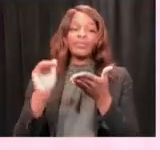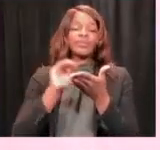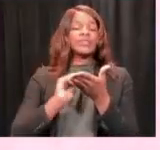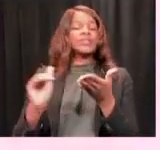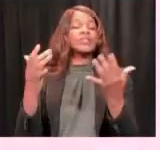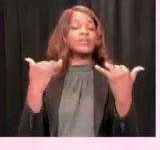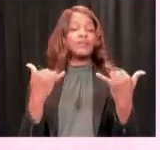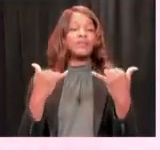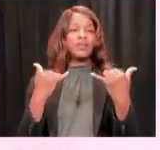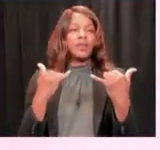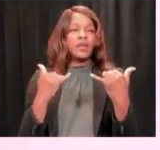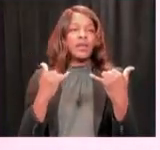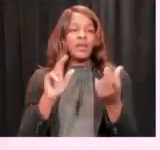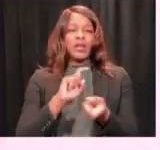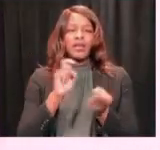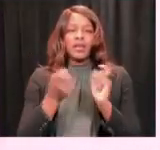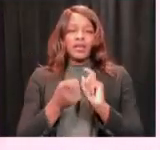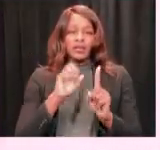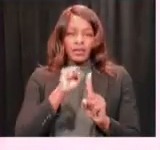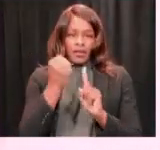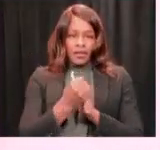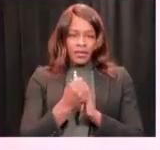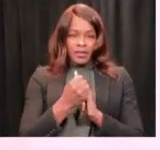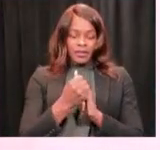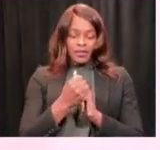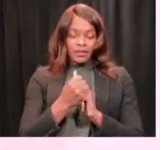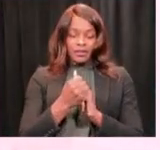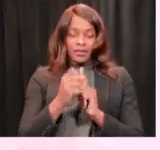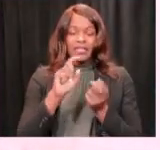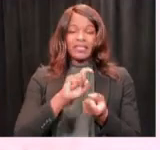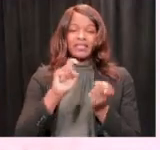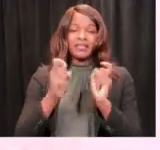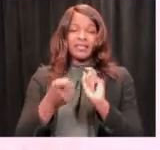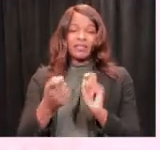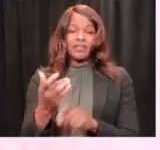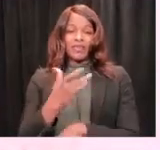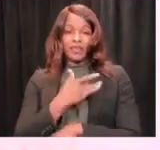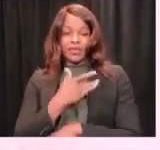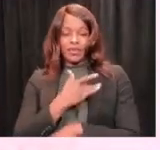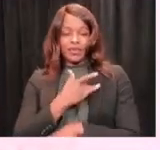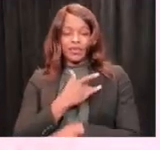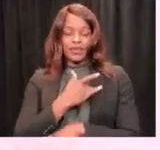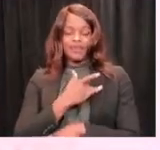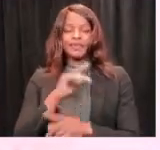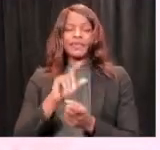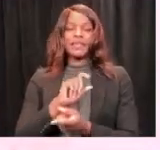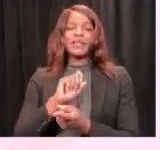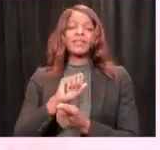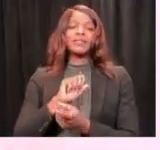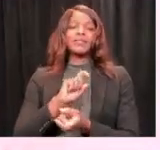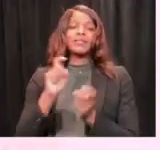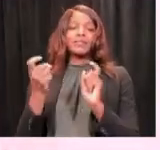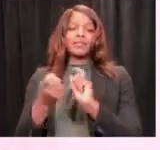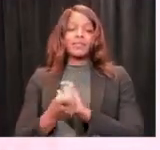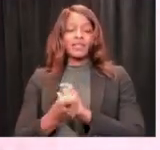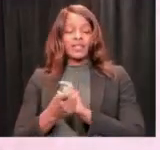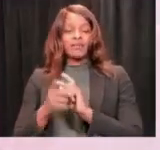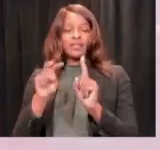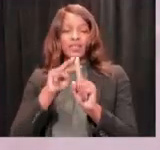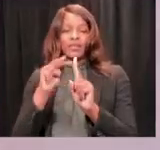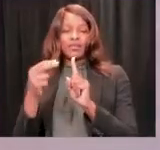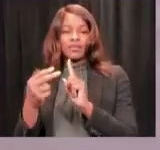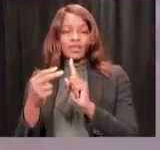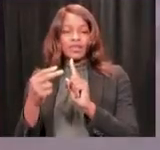I forgive. Repack it, Lord. Repack my heart. Come on, ask him right now. Lord, repack my